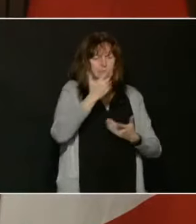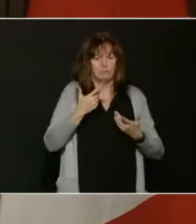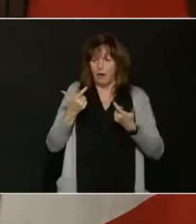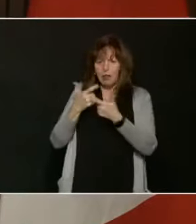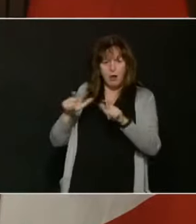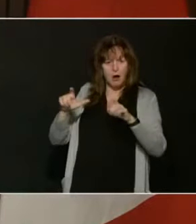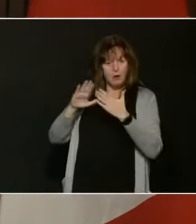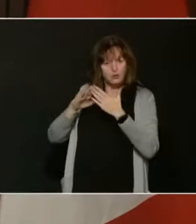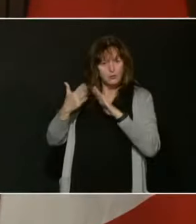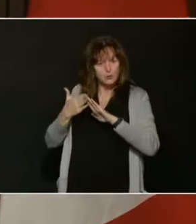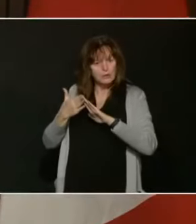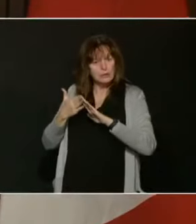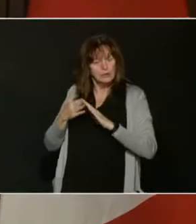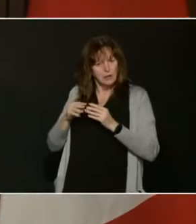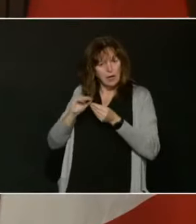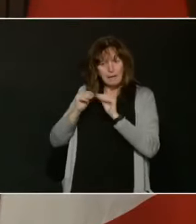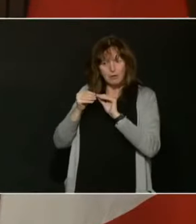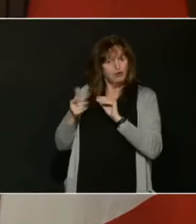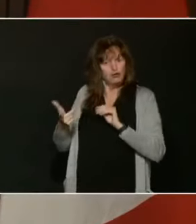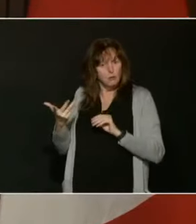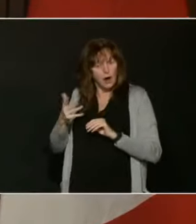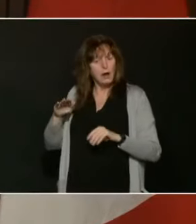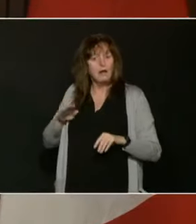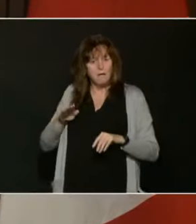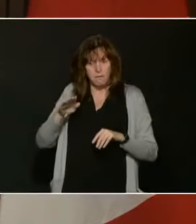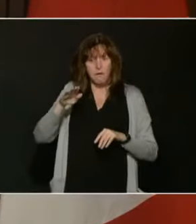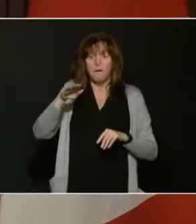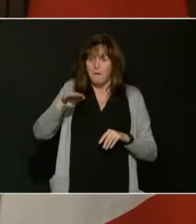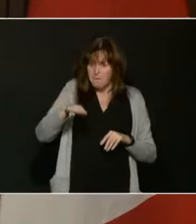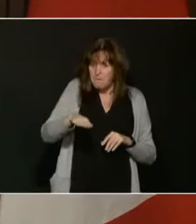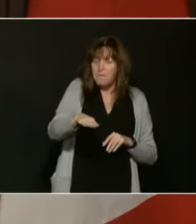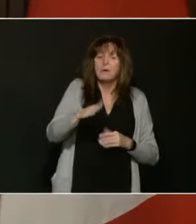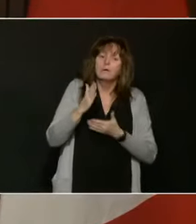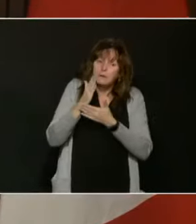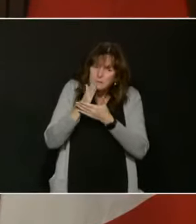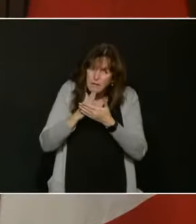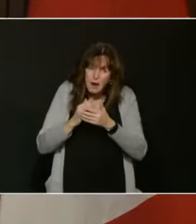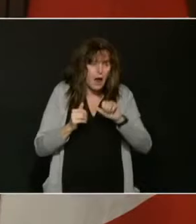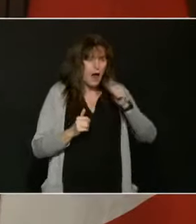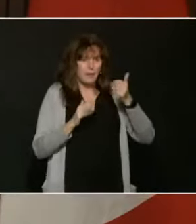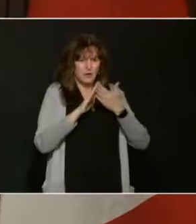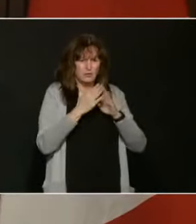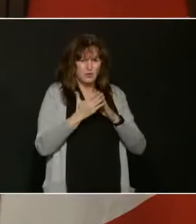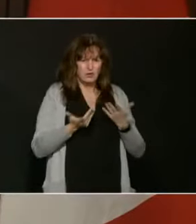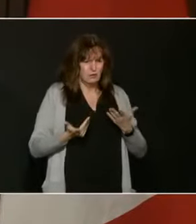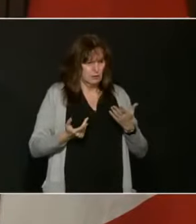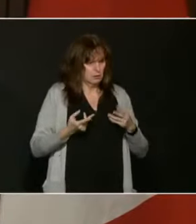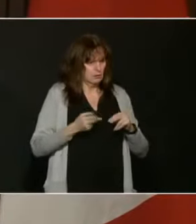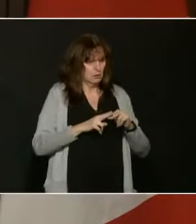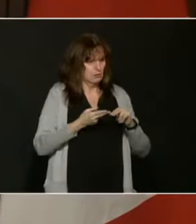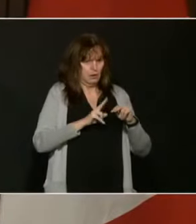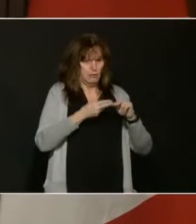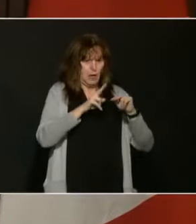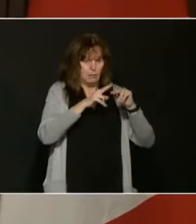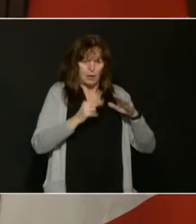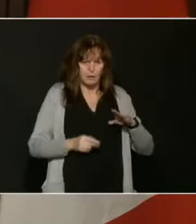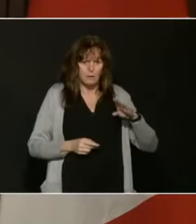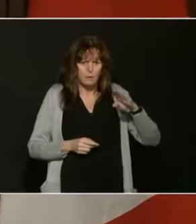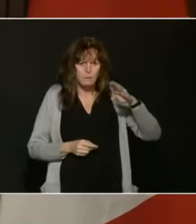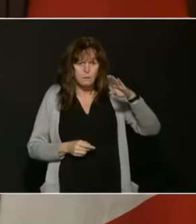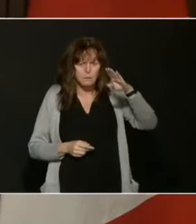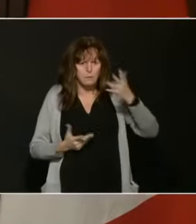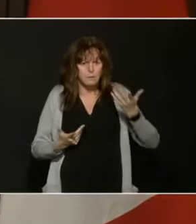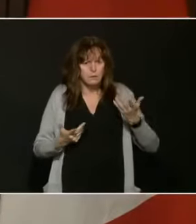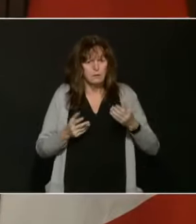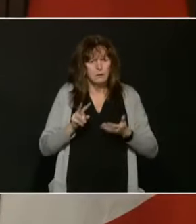flat or seen cases drop. But cases are rising in other communities, and our cases are now substantially above their level 2 weeks ago. This